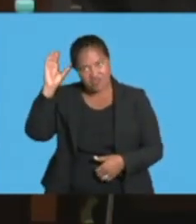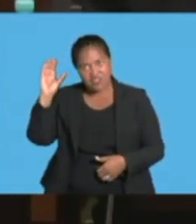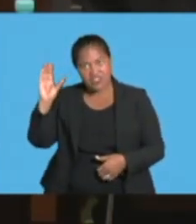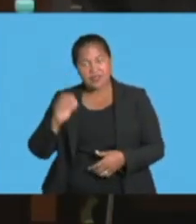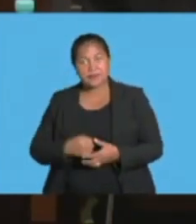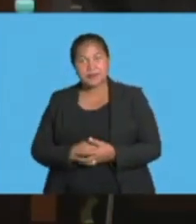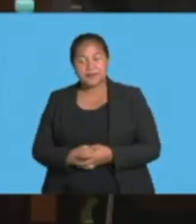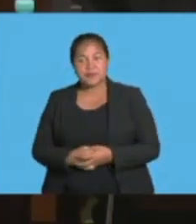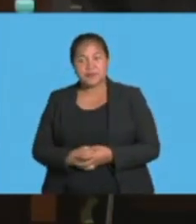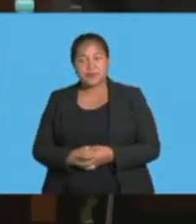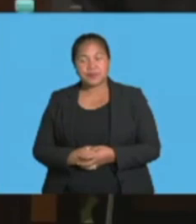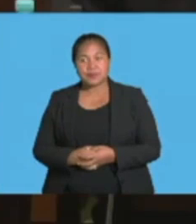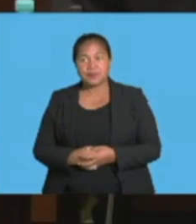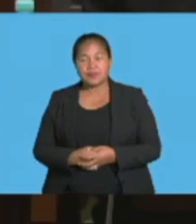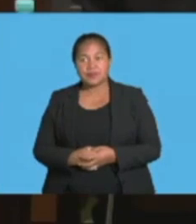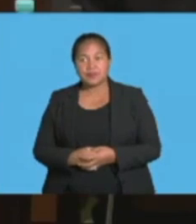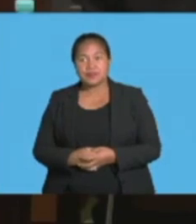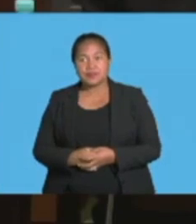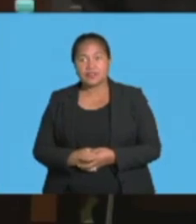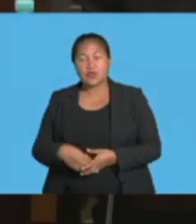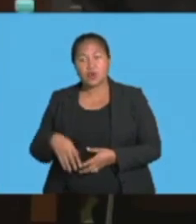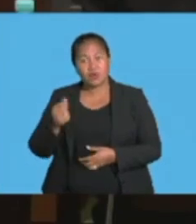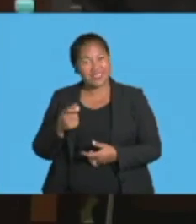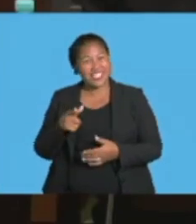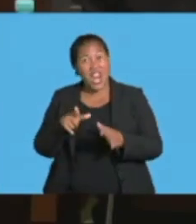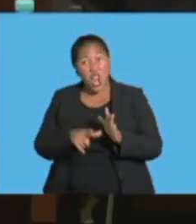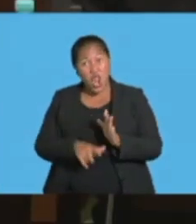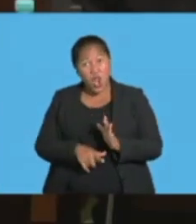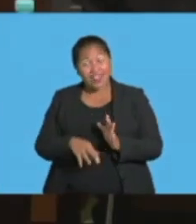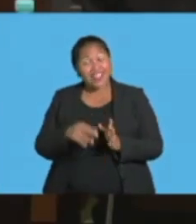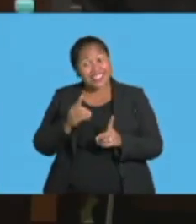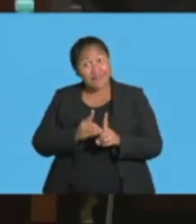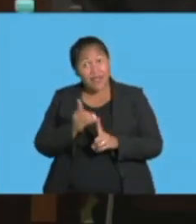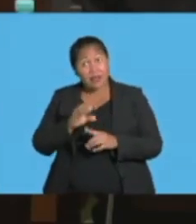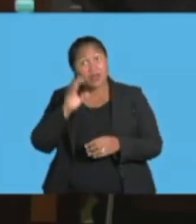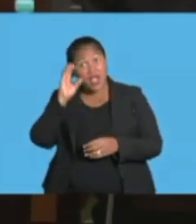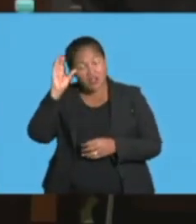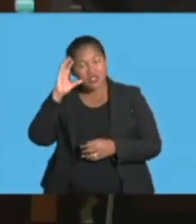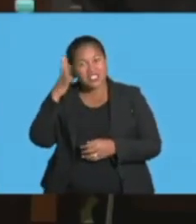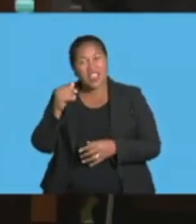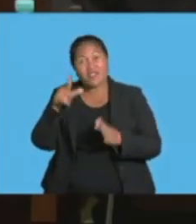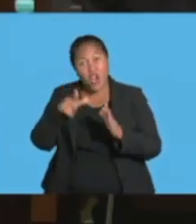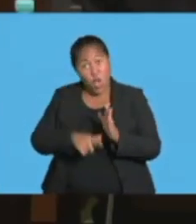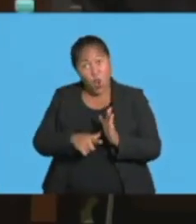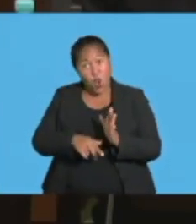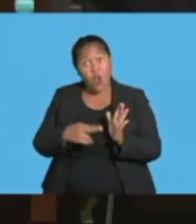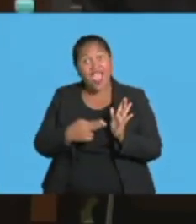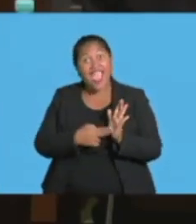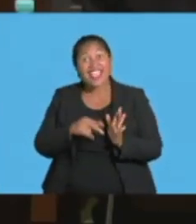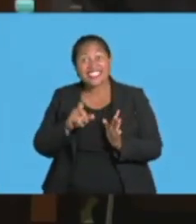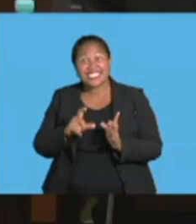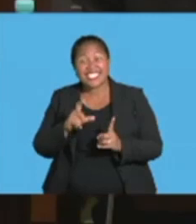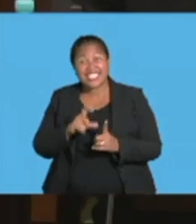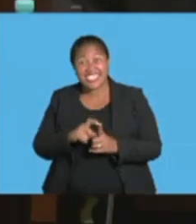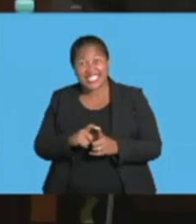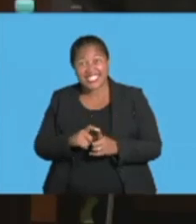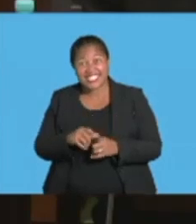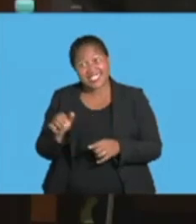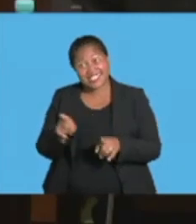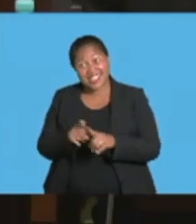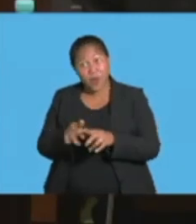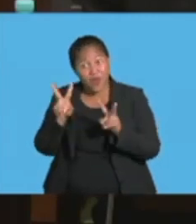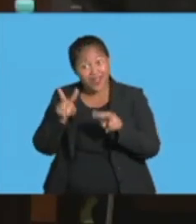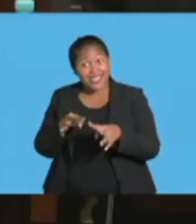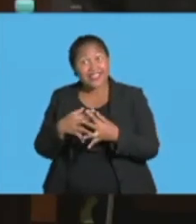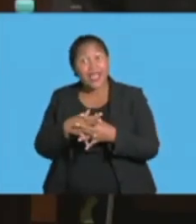greater burden of NCDs, and low-income countries have a lower burden of NCDs. But as I alluded to earlier, WHO is saying